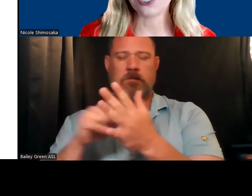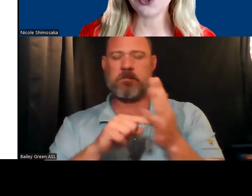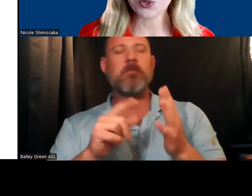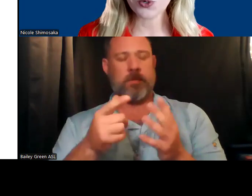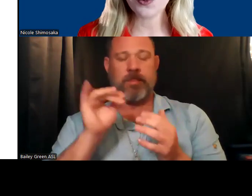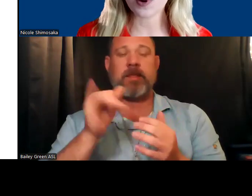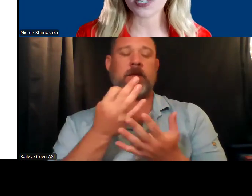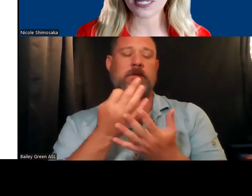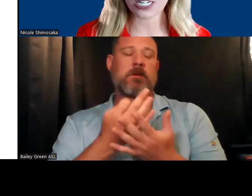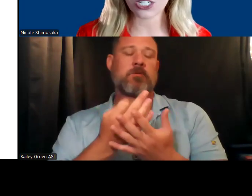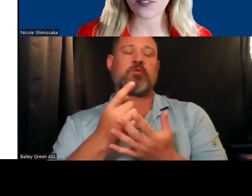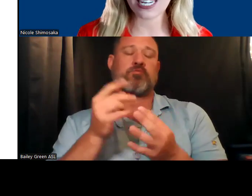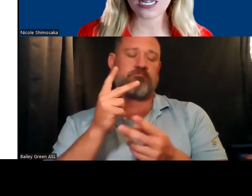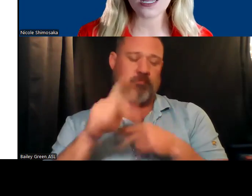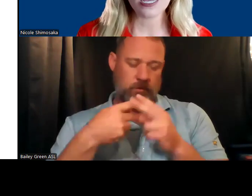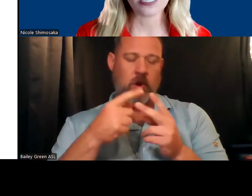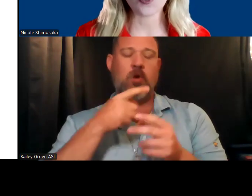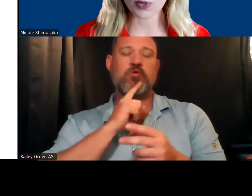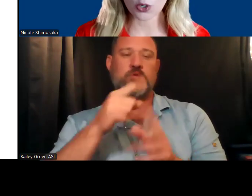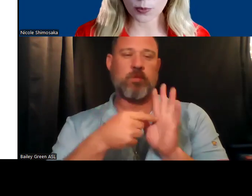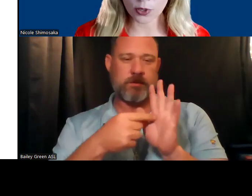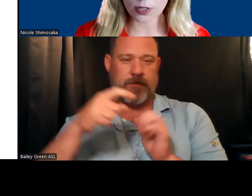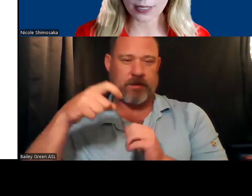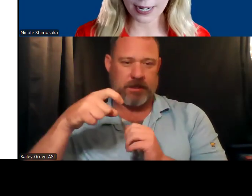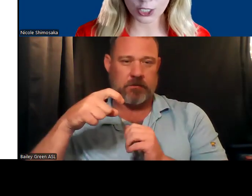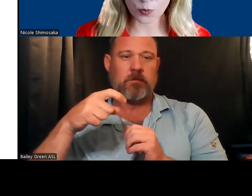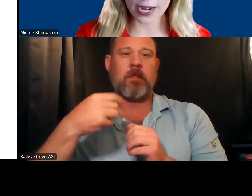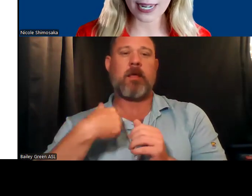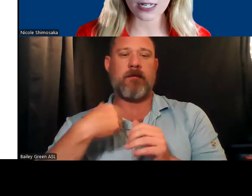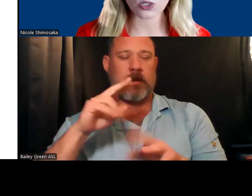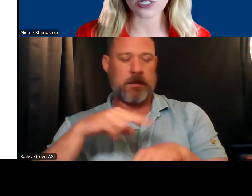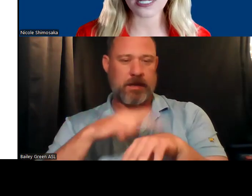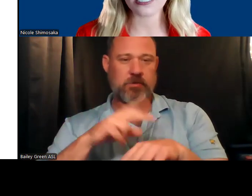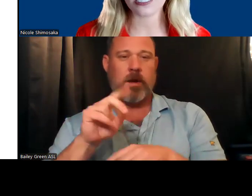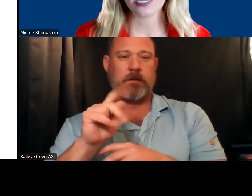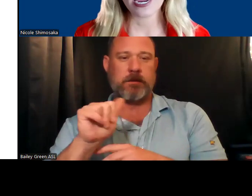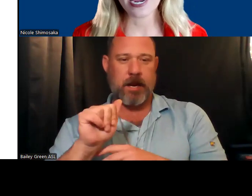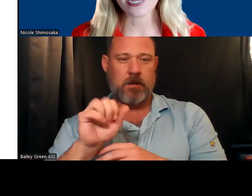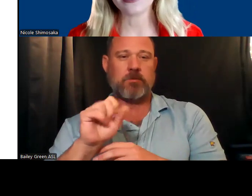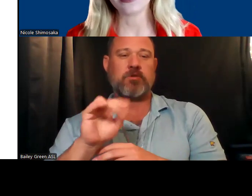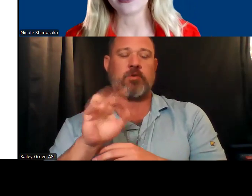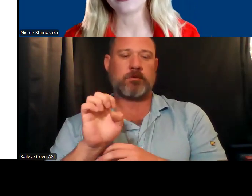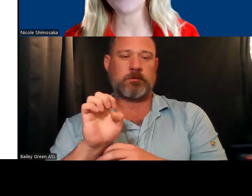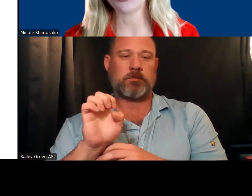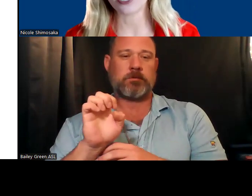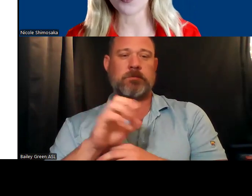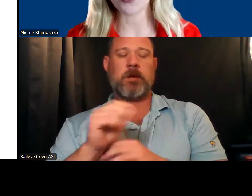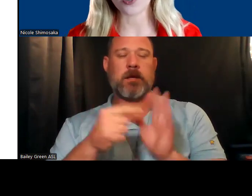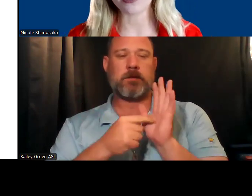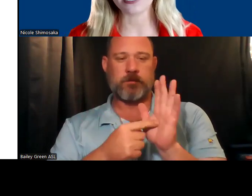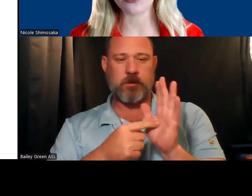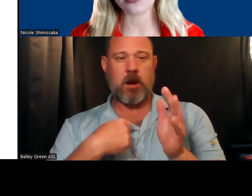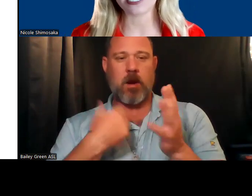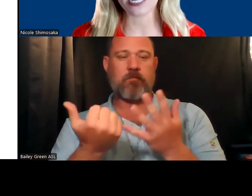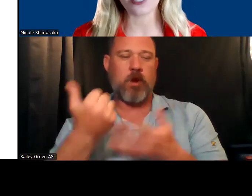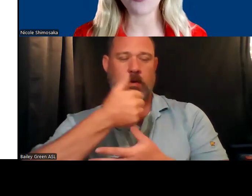are a true representation of need. They have reputable nationwide data sources, and these demonstrate our priorities